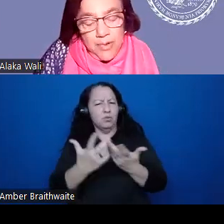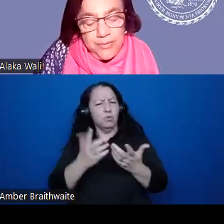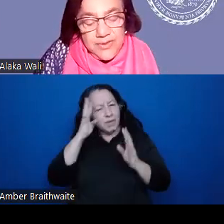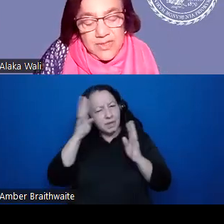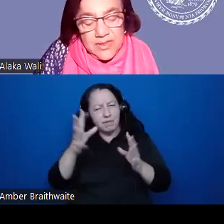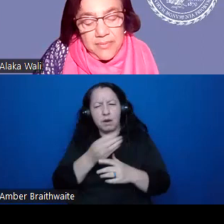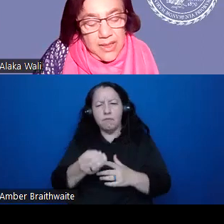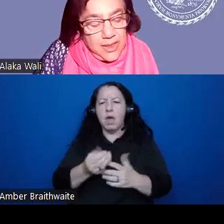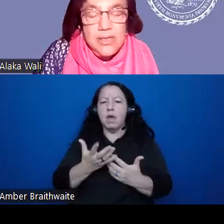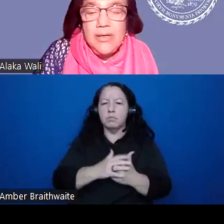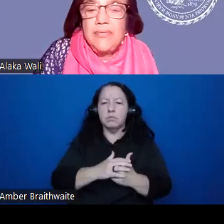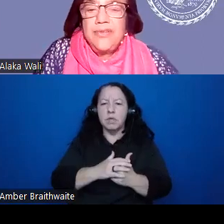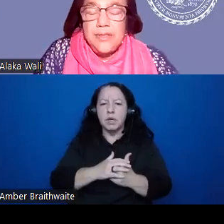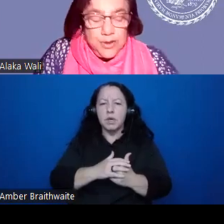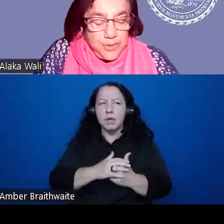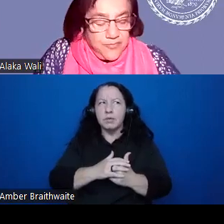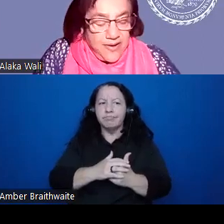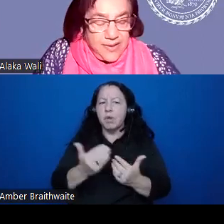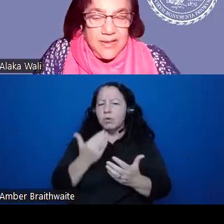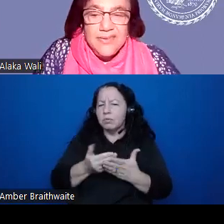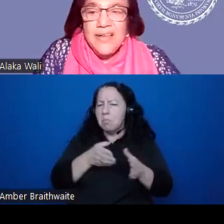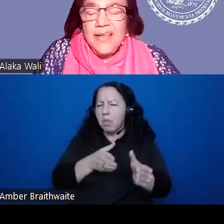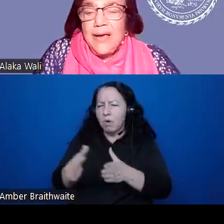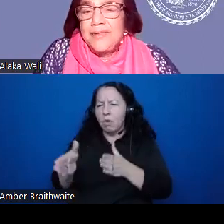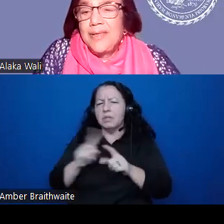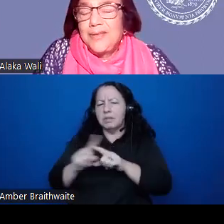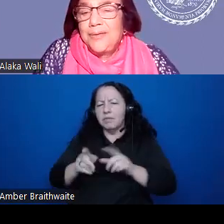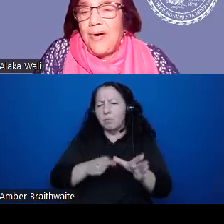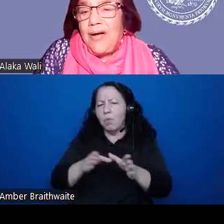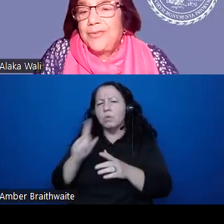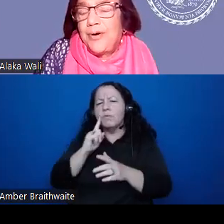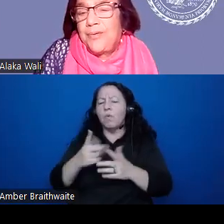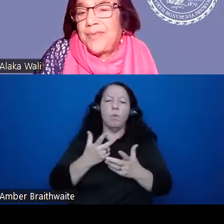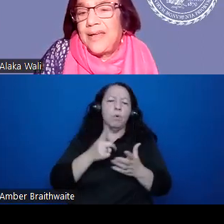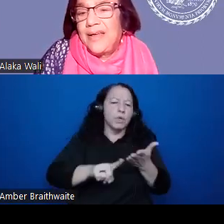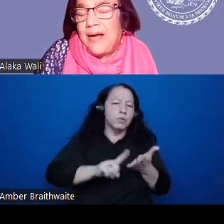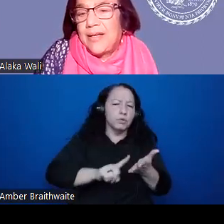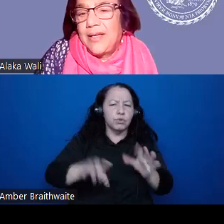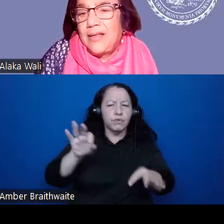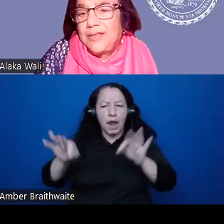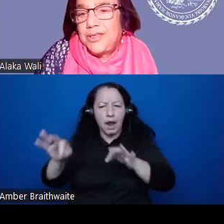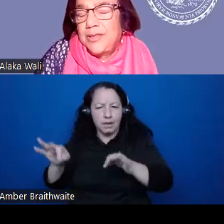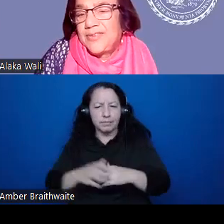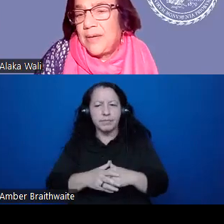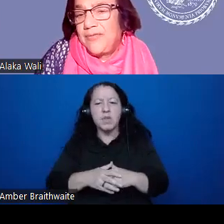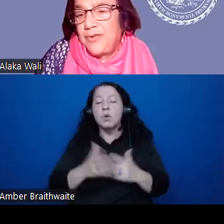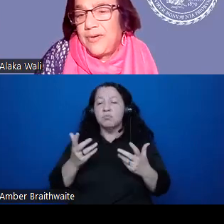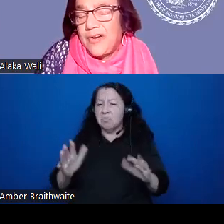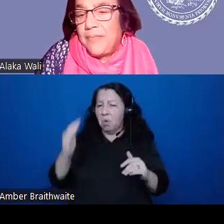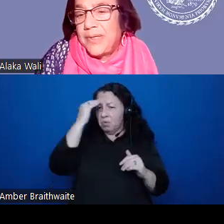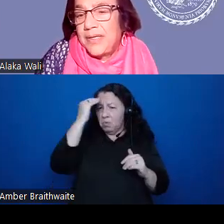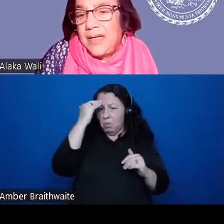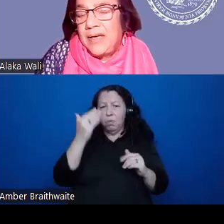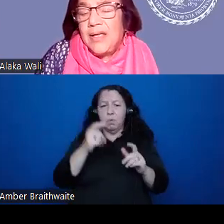and modes of dissemination of research findings. And I think you all know that in archaeology, if some of you